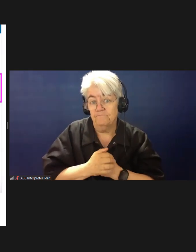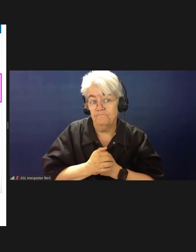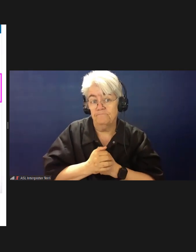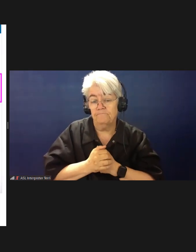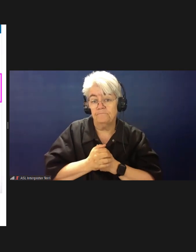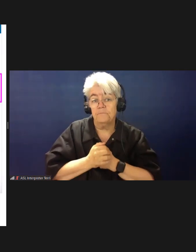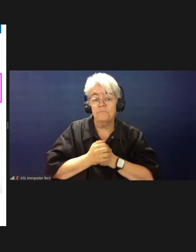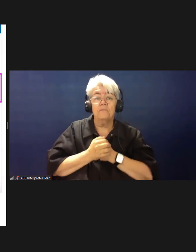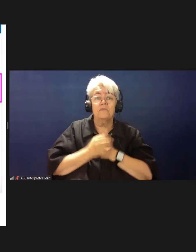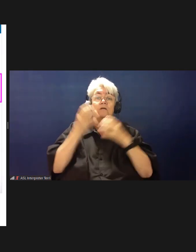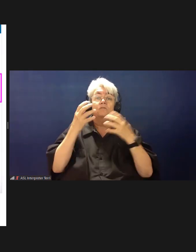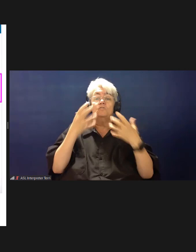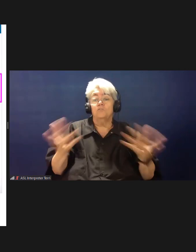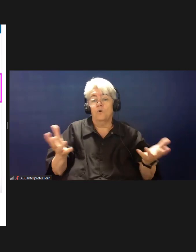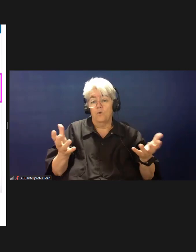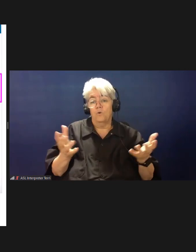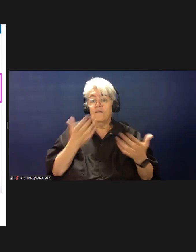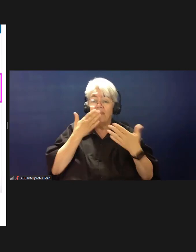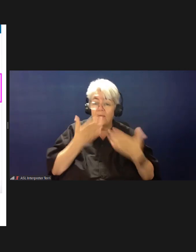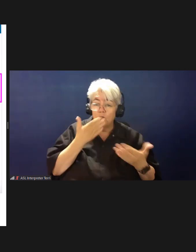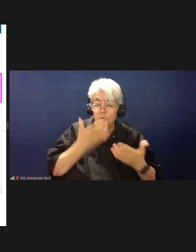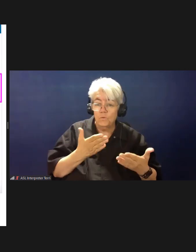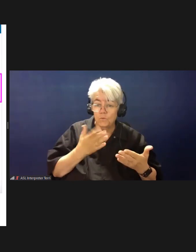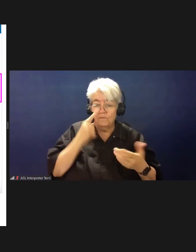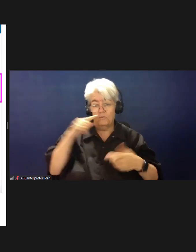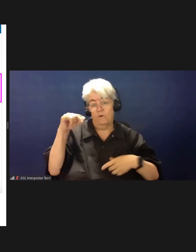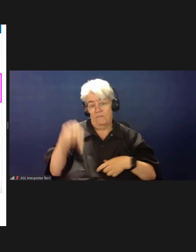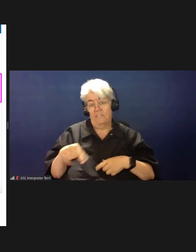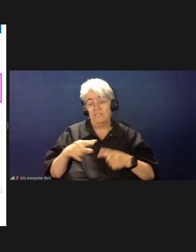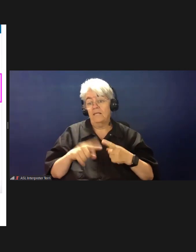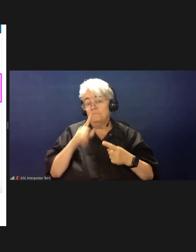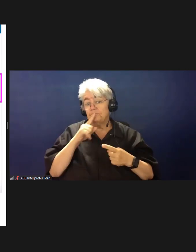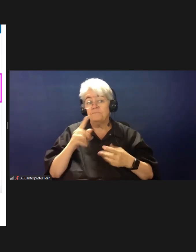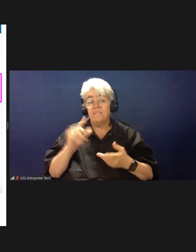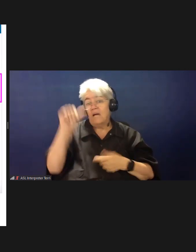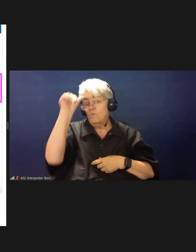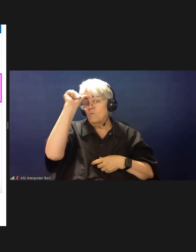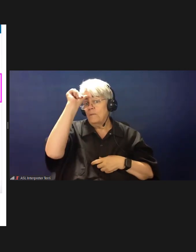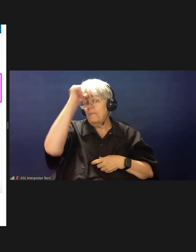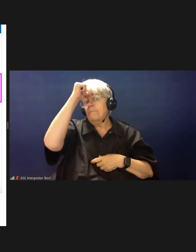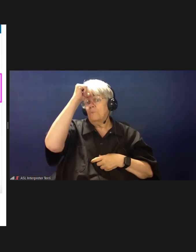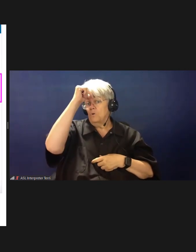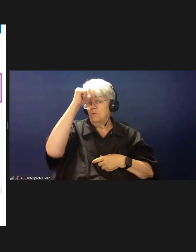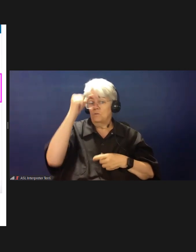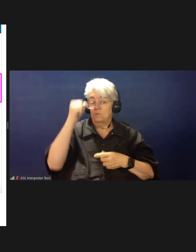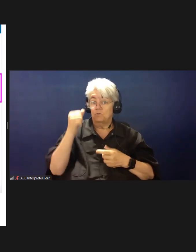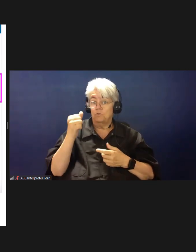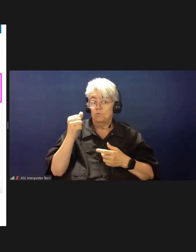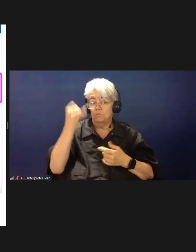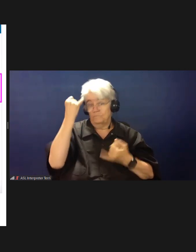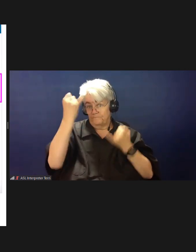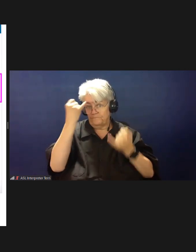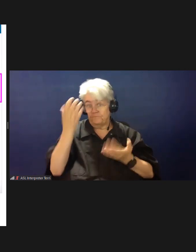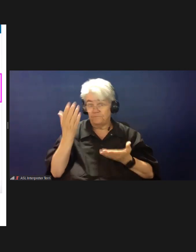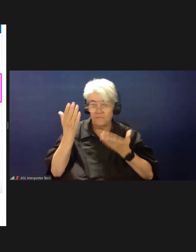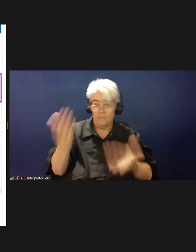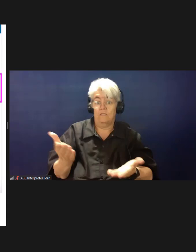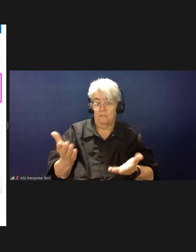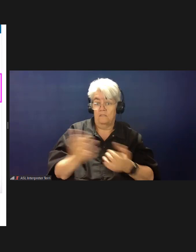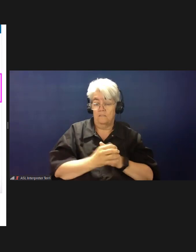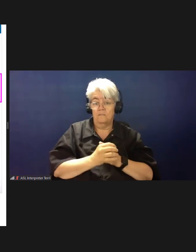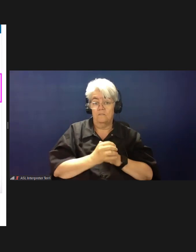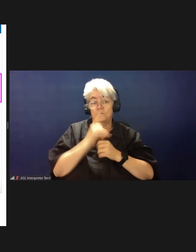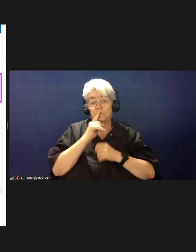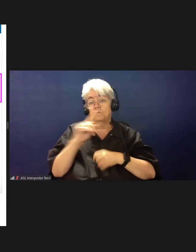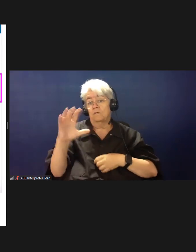readiness. So thank you for that. And remember to pass that idea along to